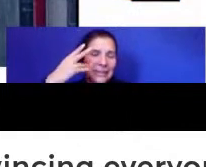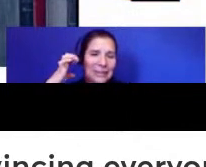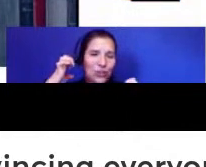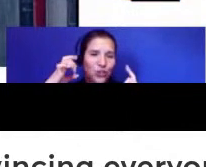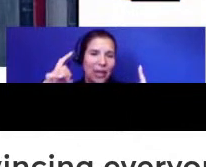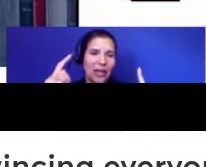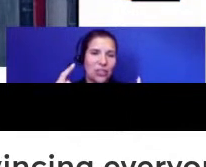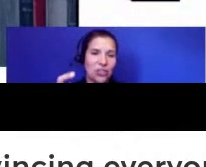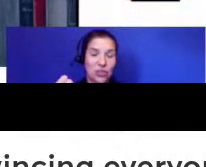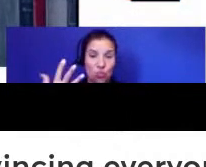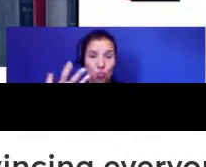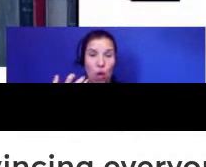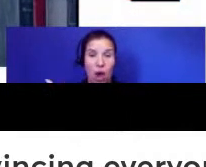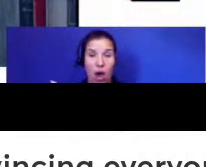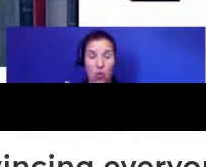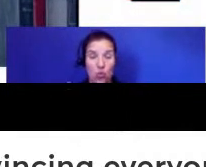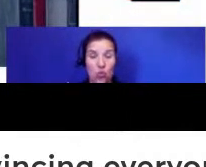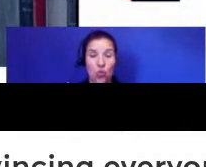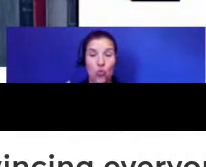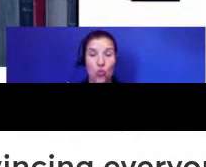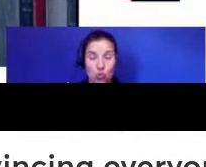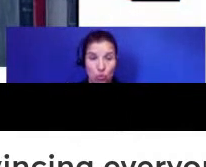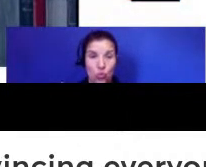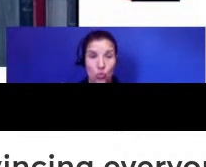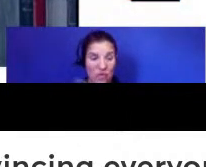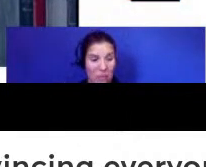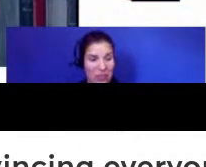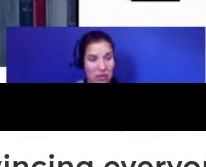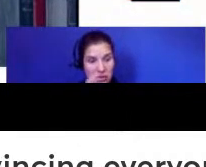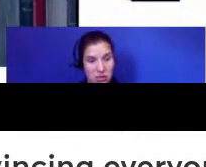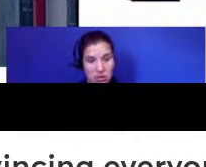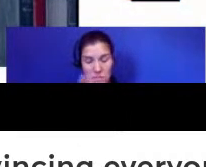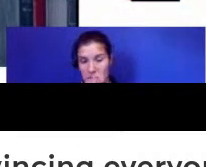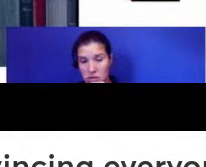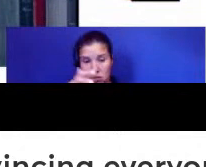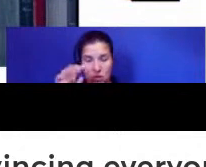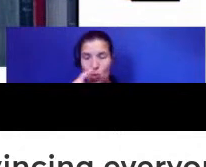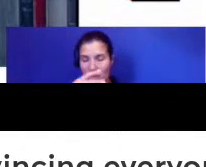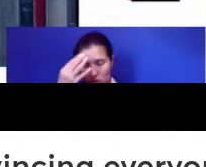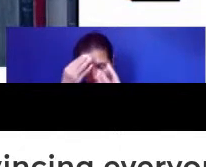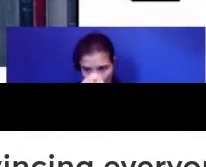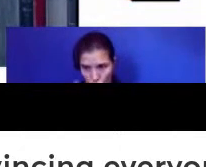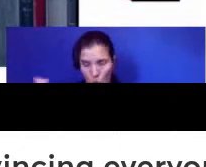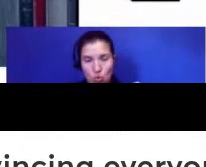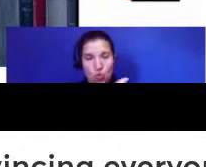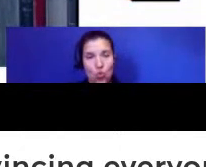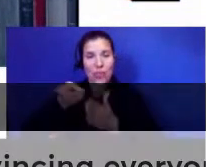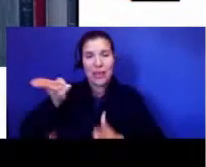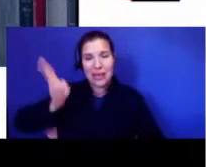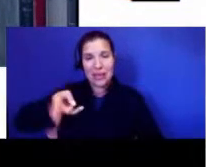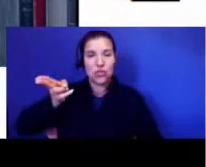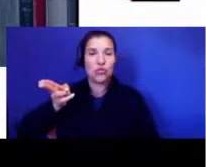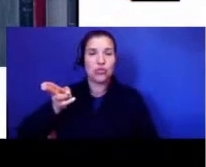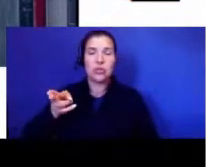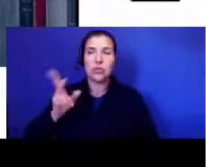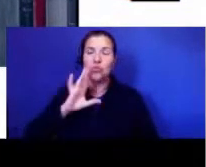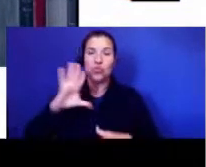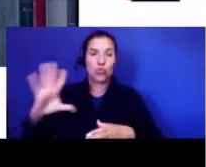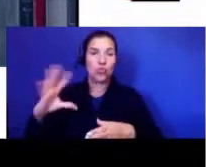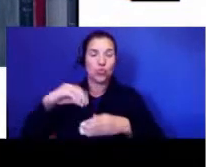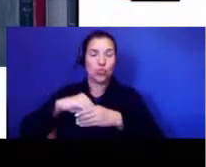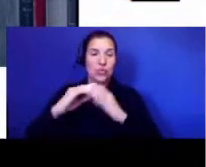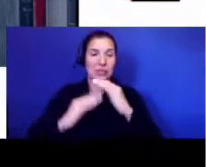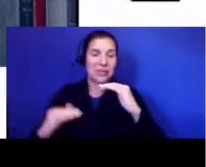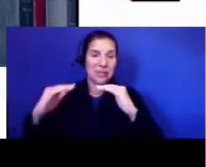steer away from this abyss, we have to repel the censoring of truthful history, We have to elevate inclusive